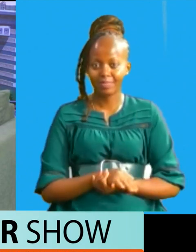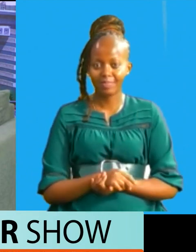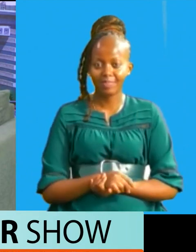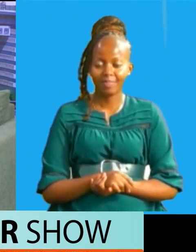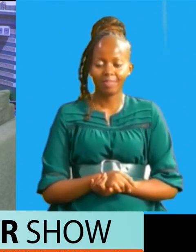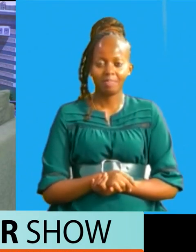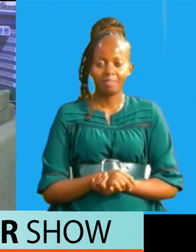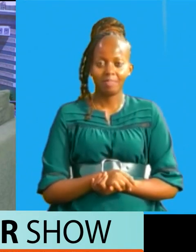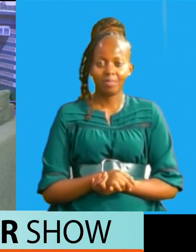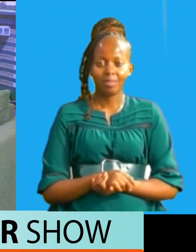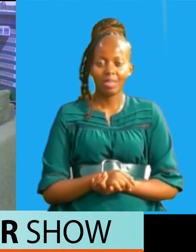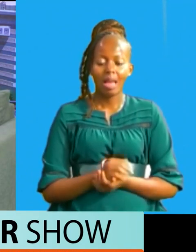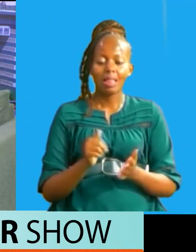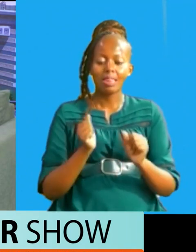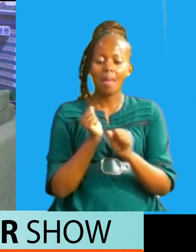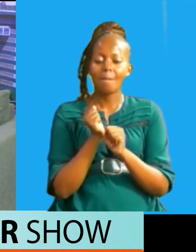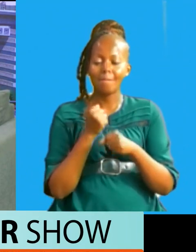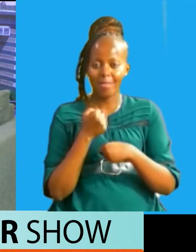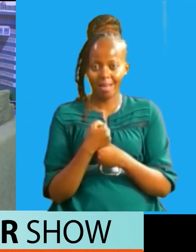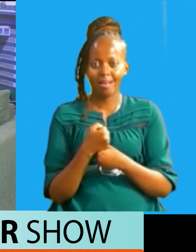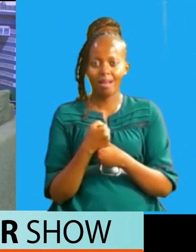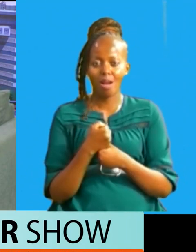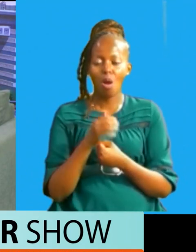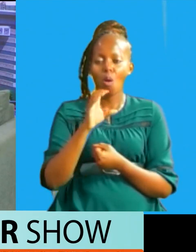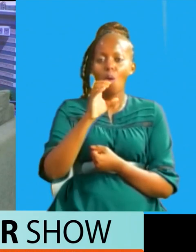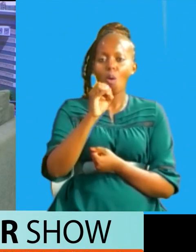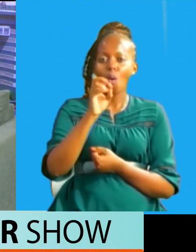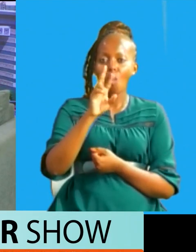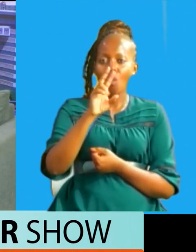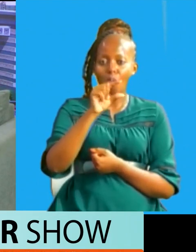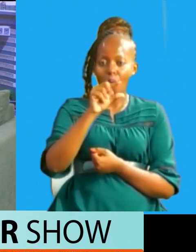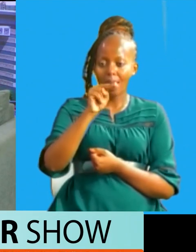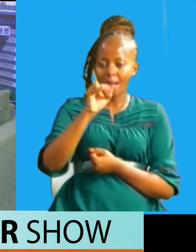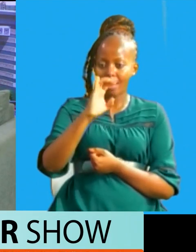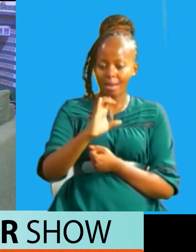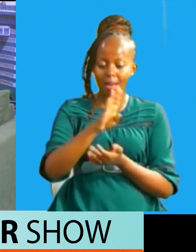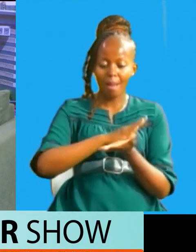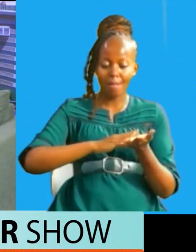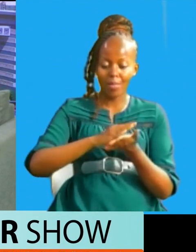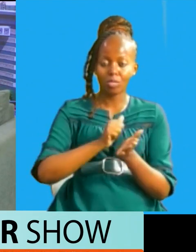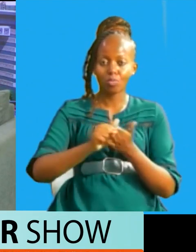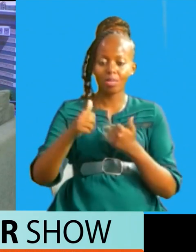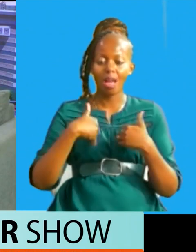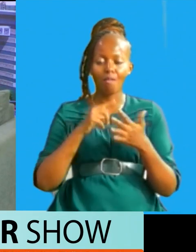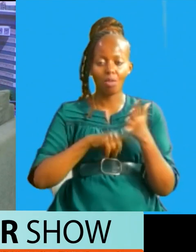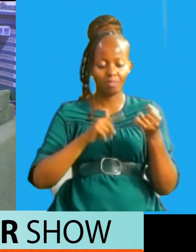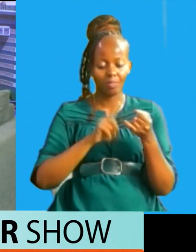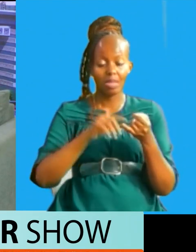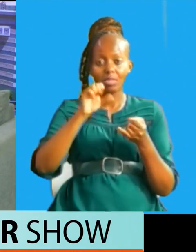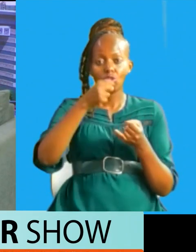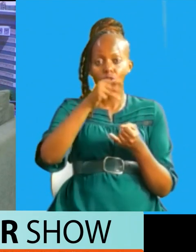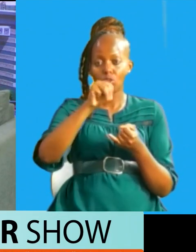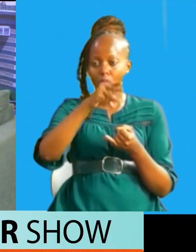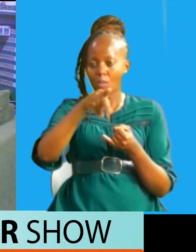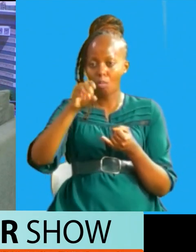or produce organic based products. They have shampoos, they have